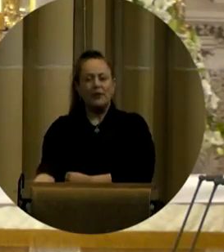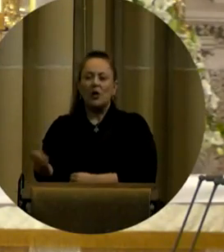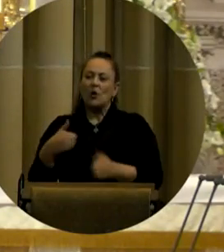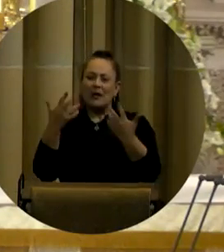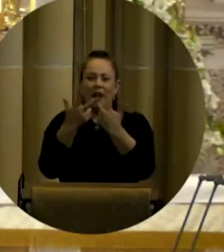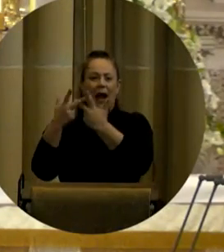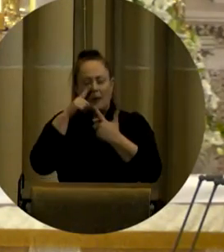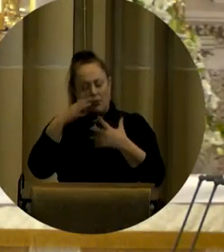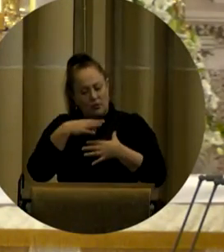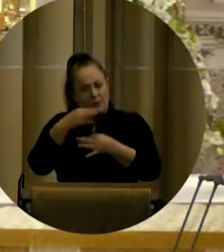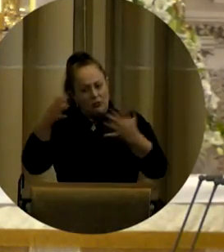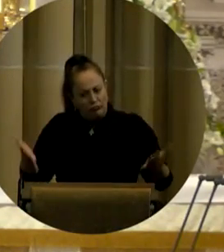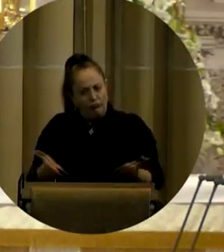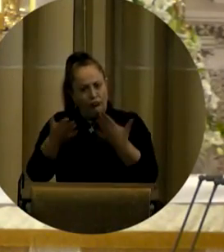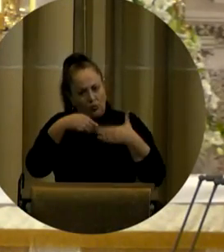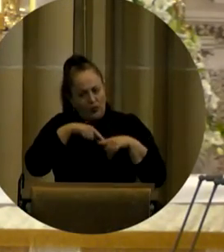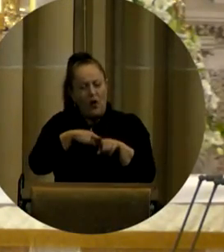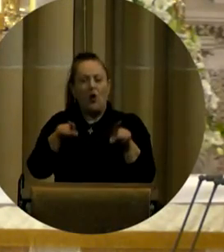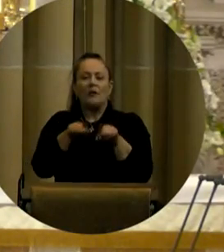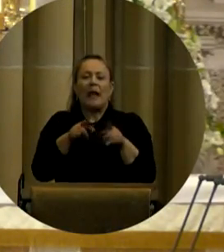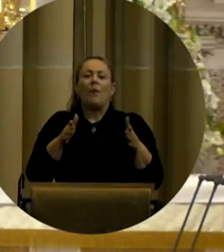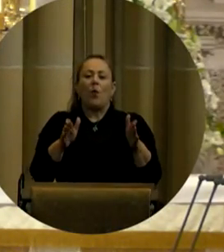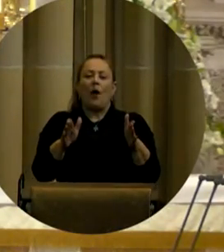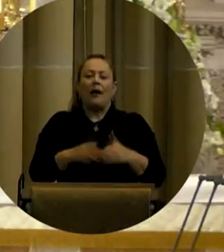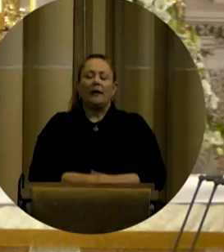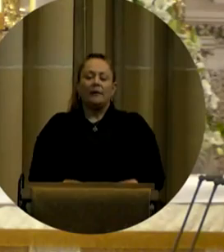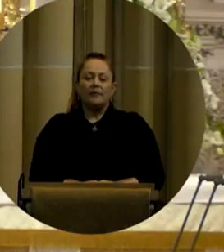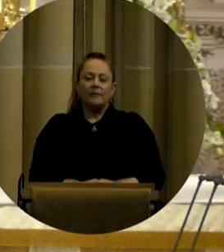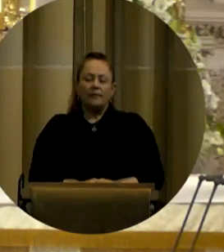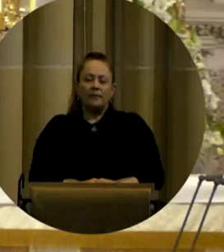to live out his plan for them.